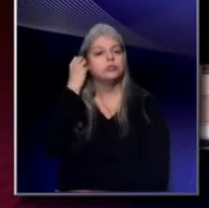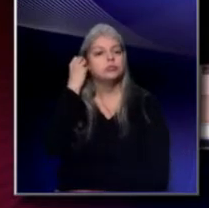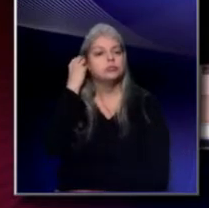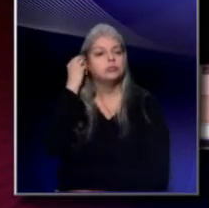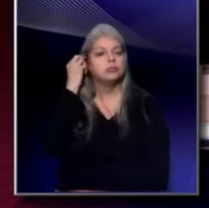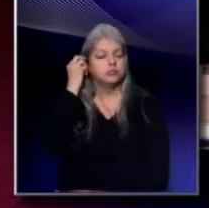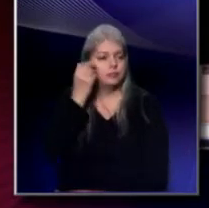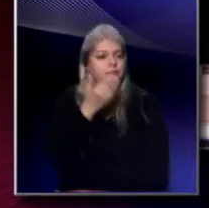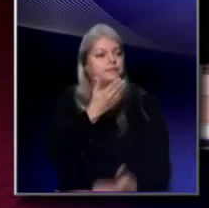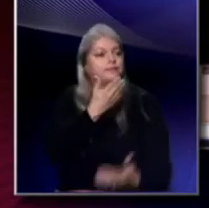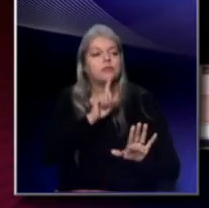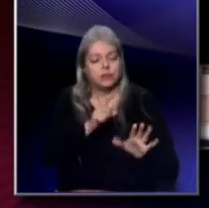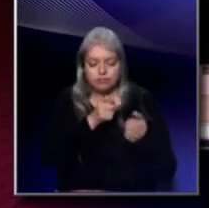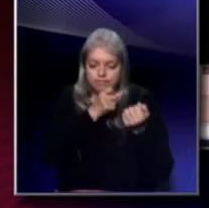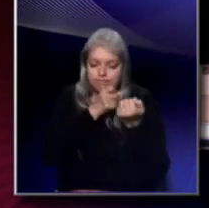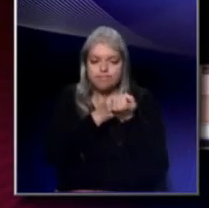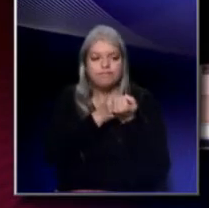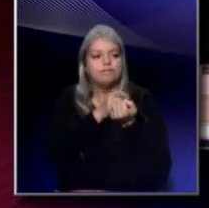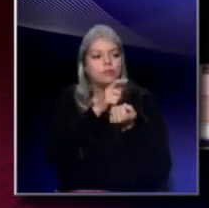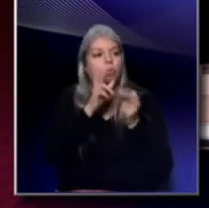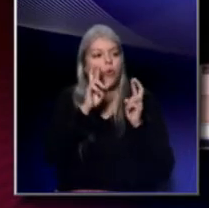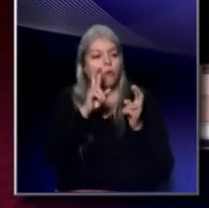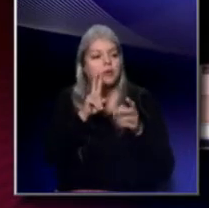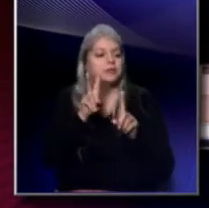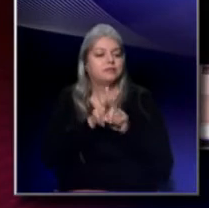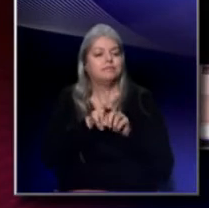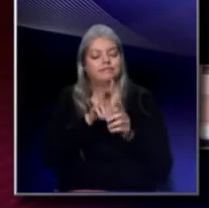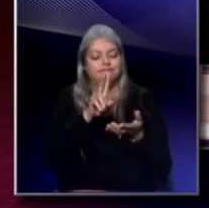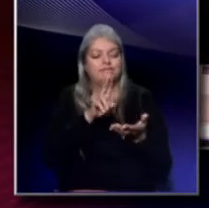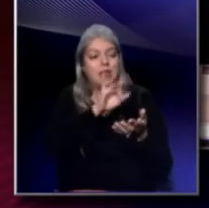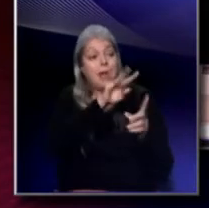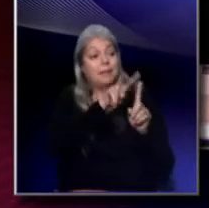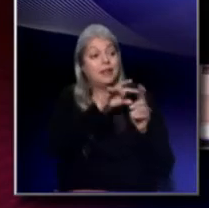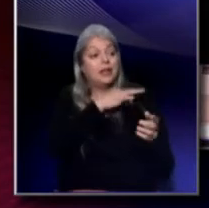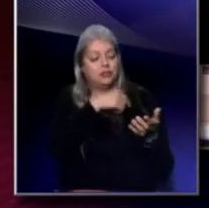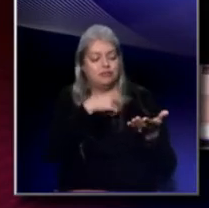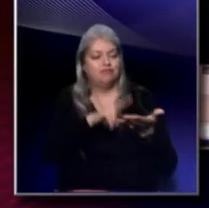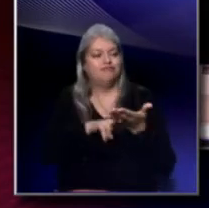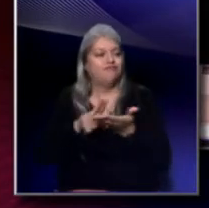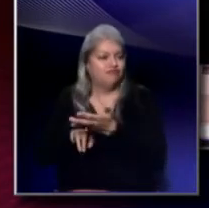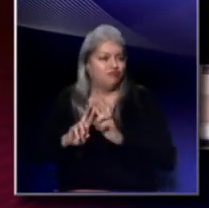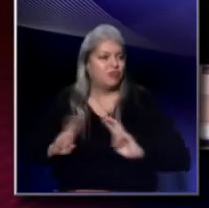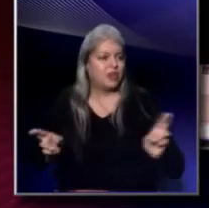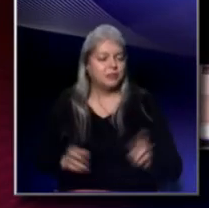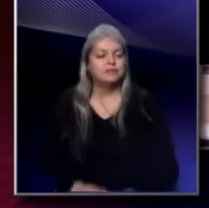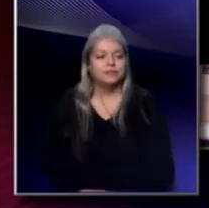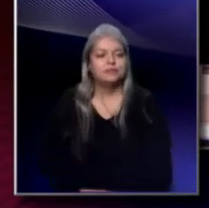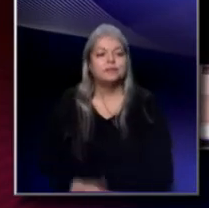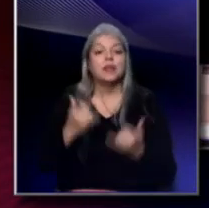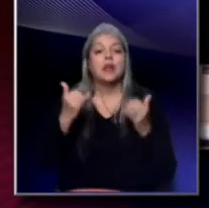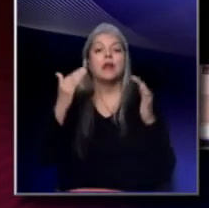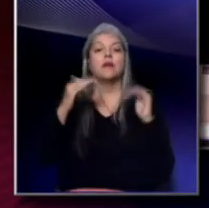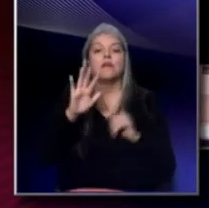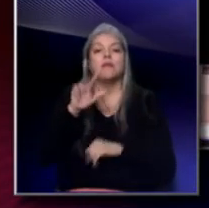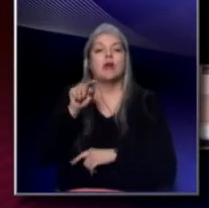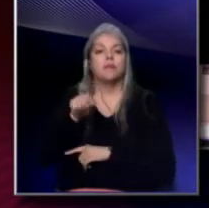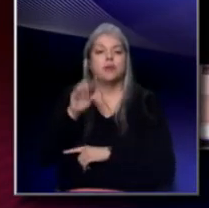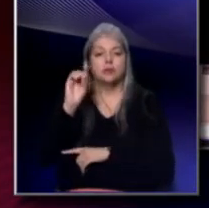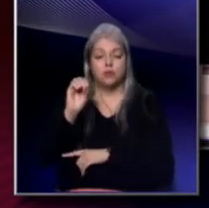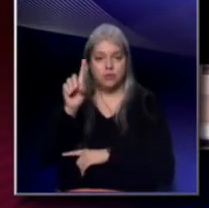Thank you very much. That was wonderful to signing the application. Thank you. So thank you. We're going to go on to